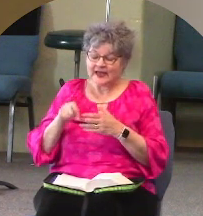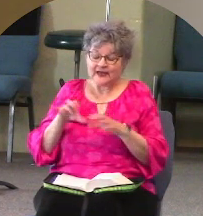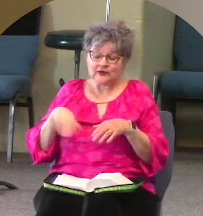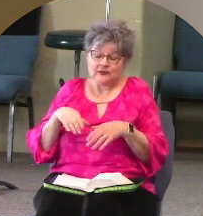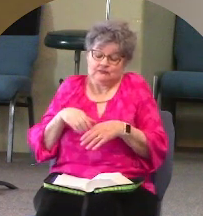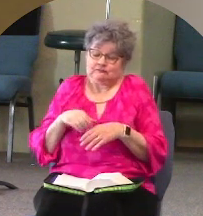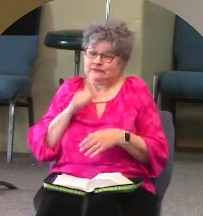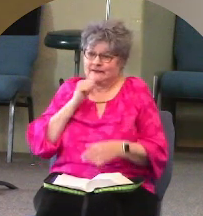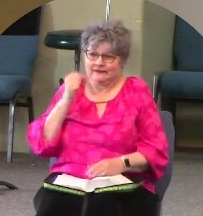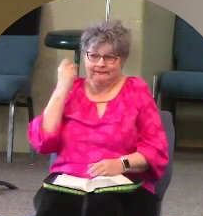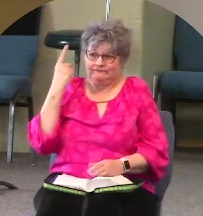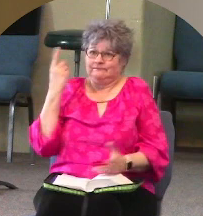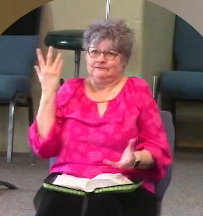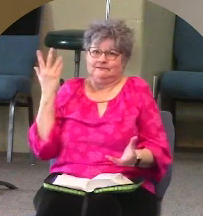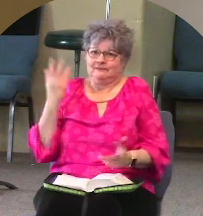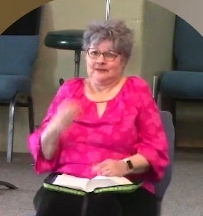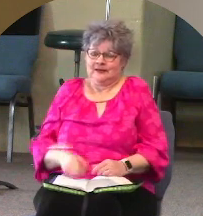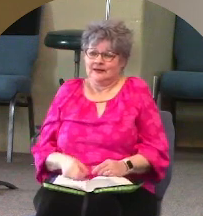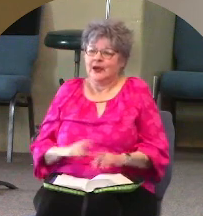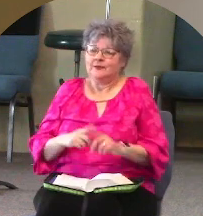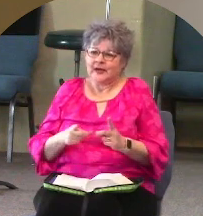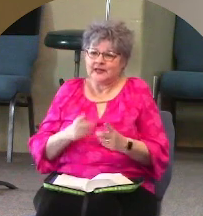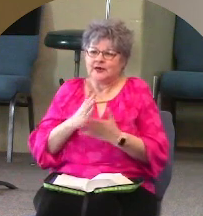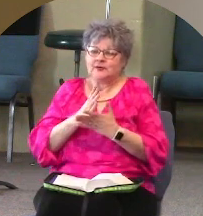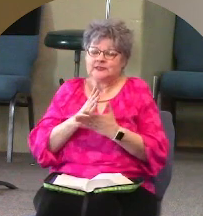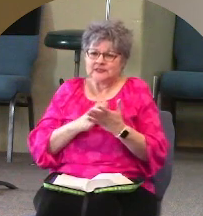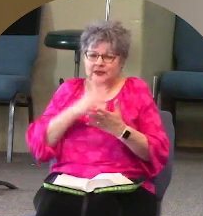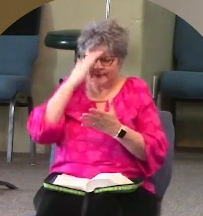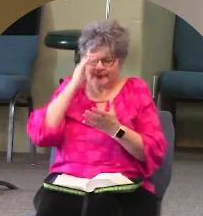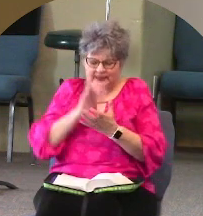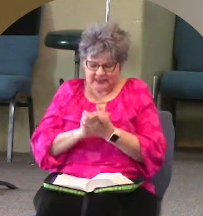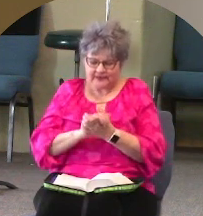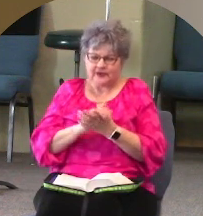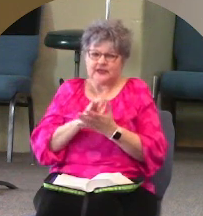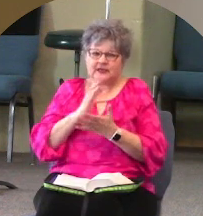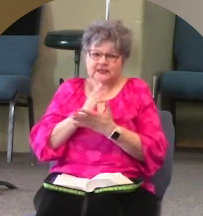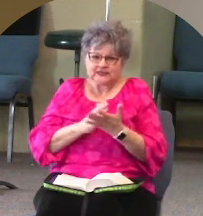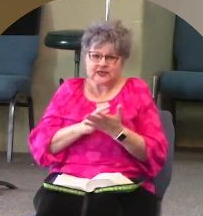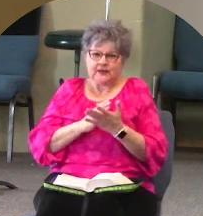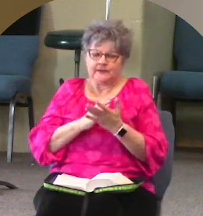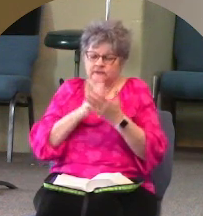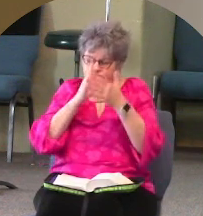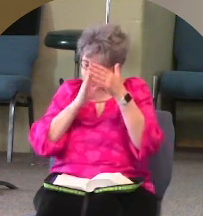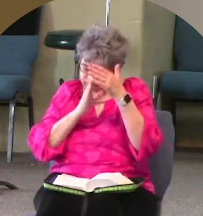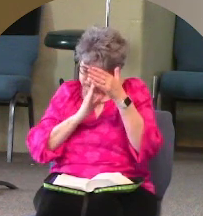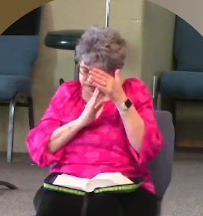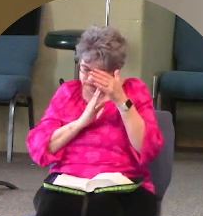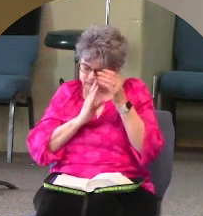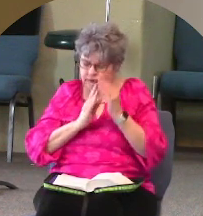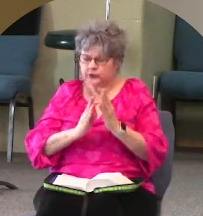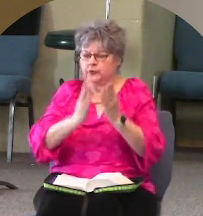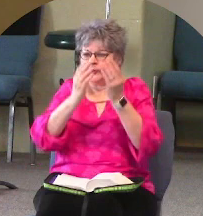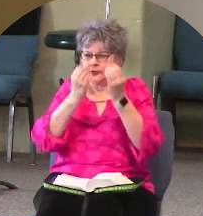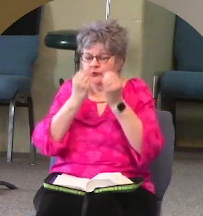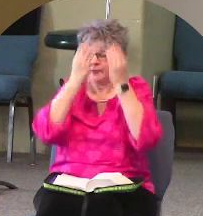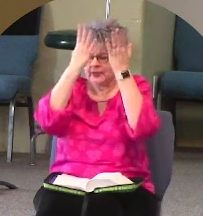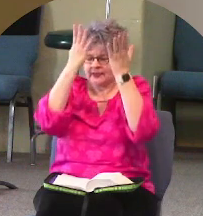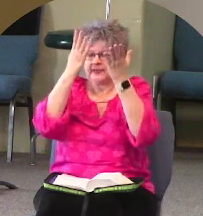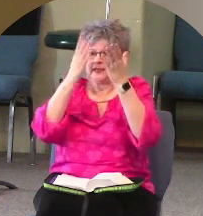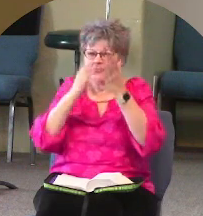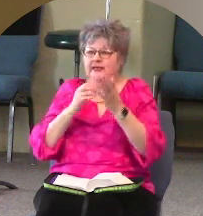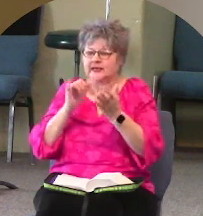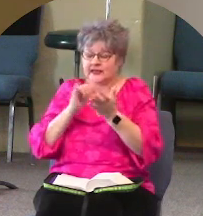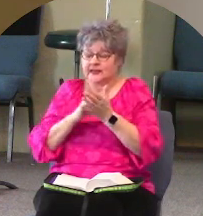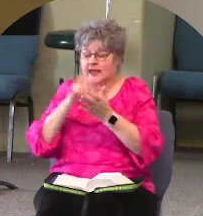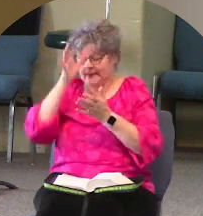it. But there was some belief. There was some humility. There was something in that man's words, in that